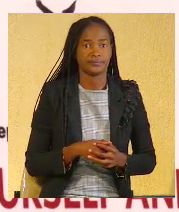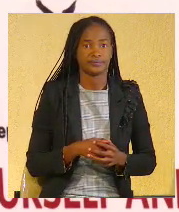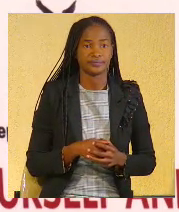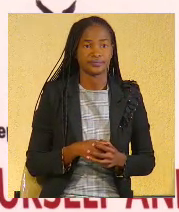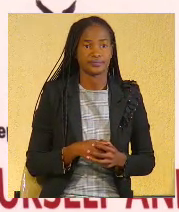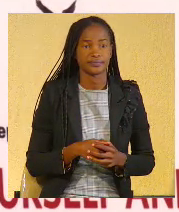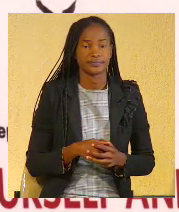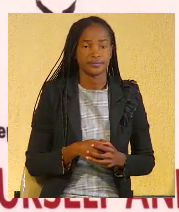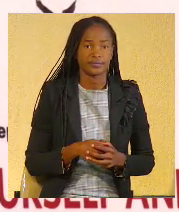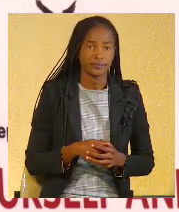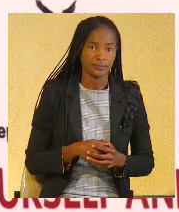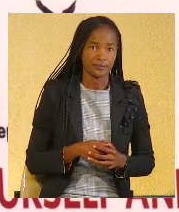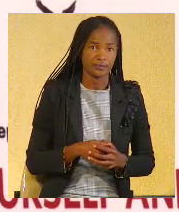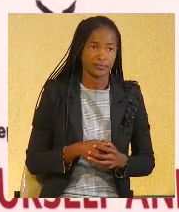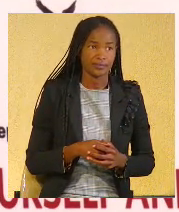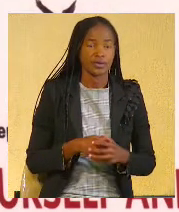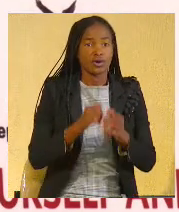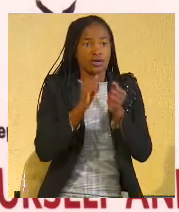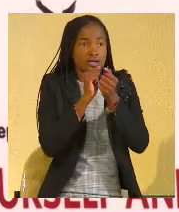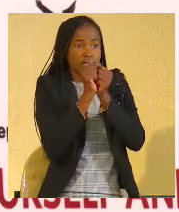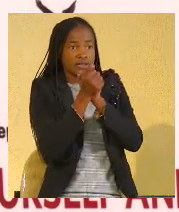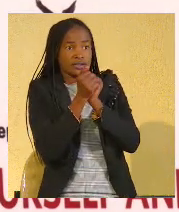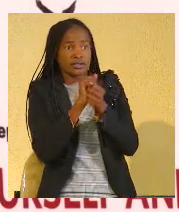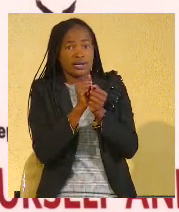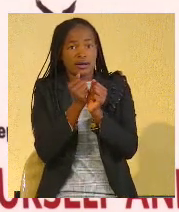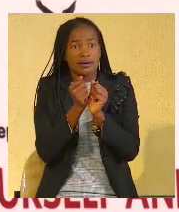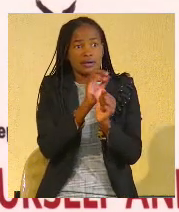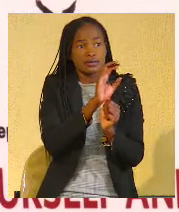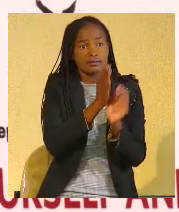and Social Services has been reassessed to